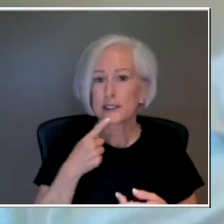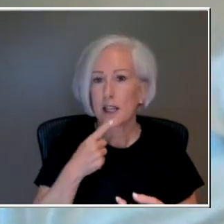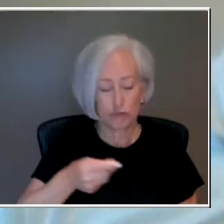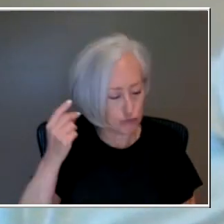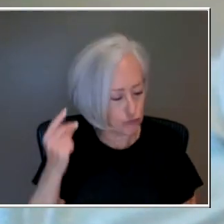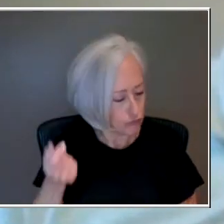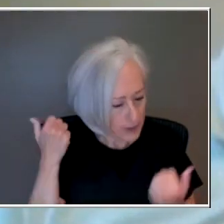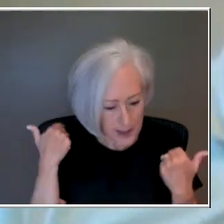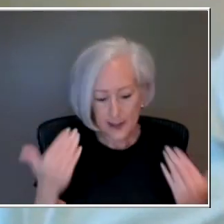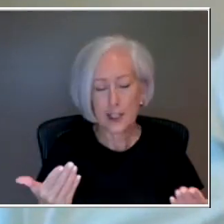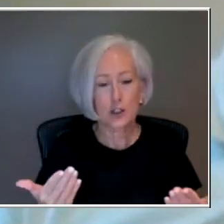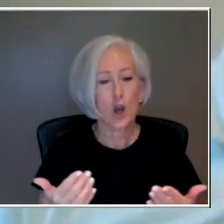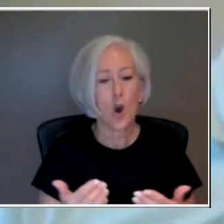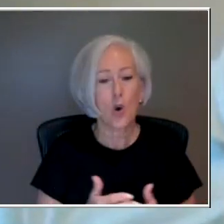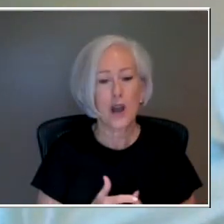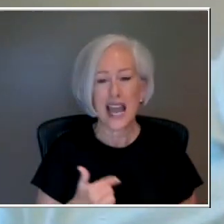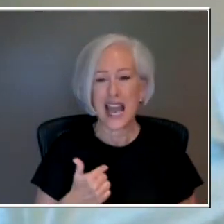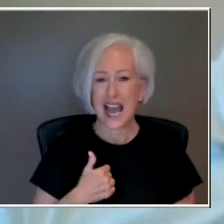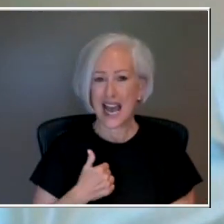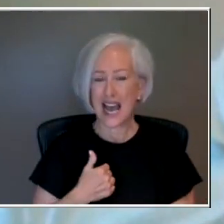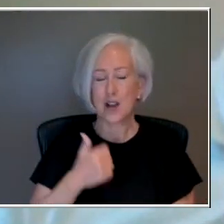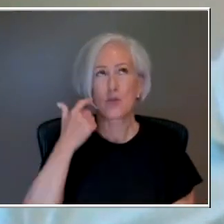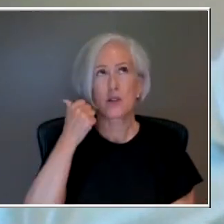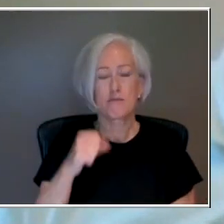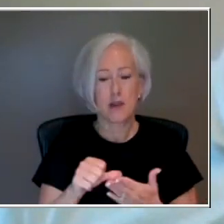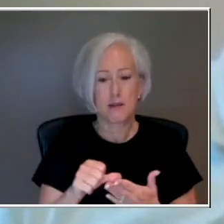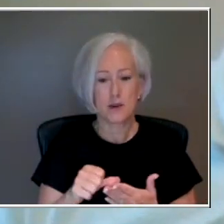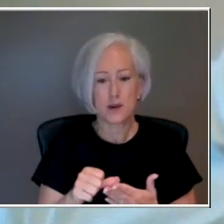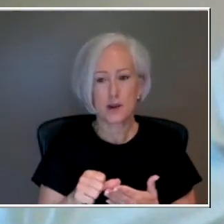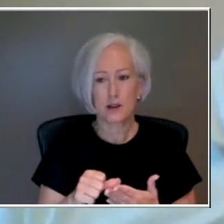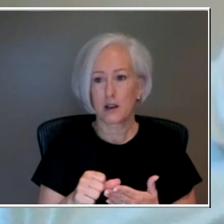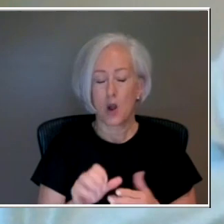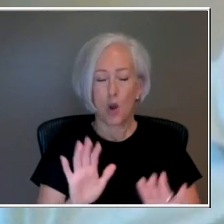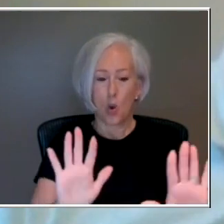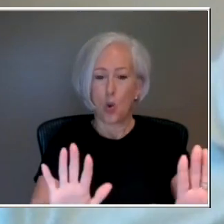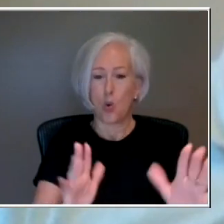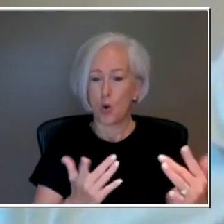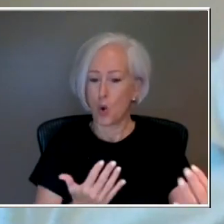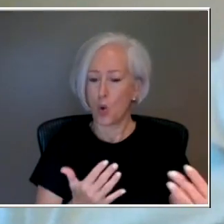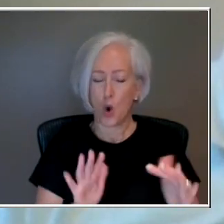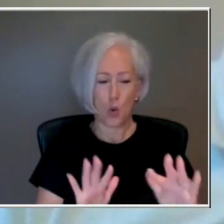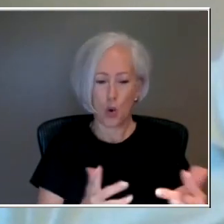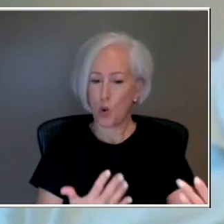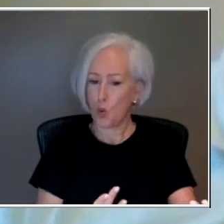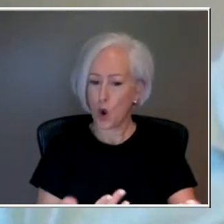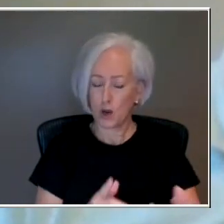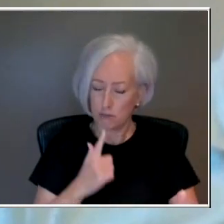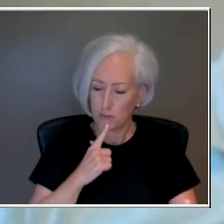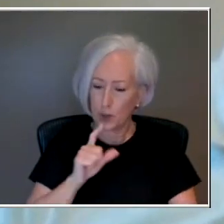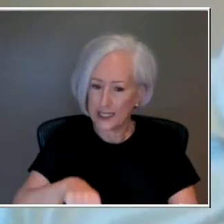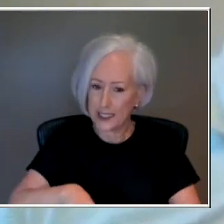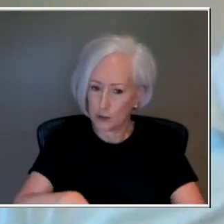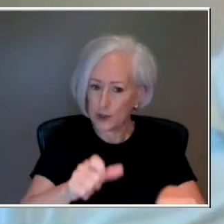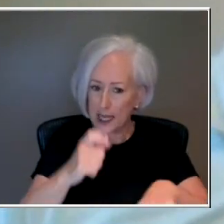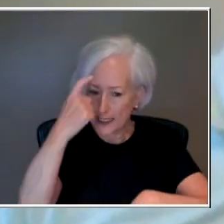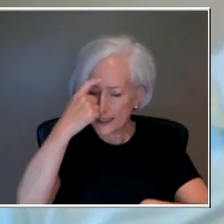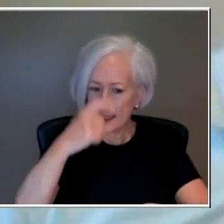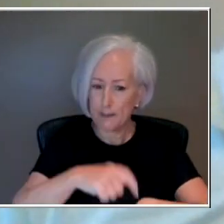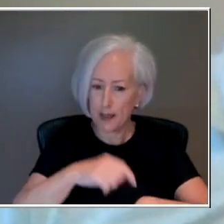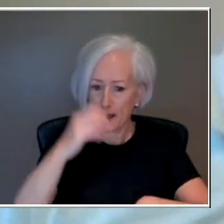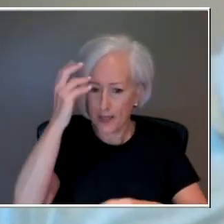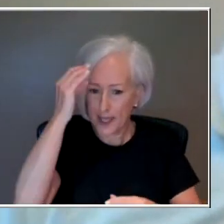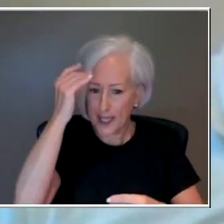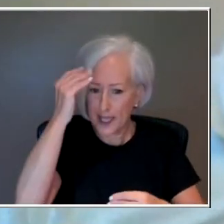it." I actually can remember plain as day, and I said, whoa, let's take a little time on this.